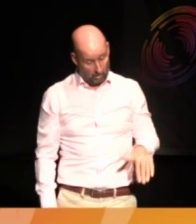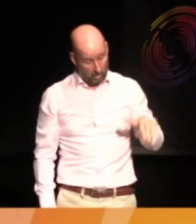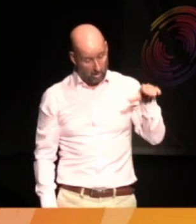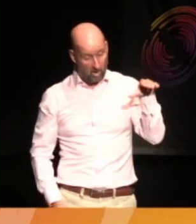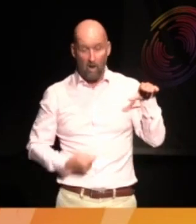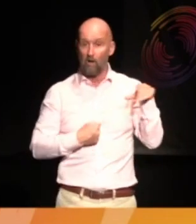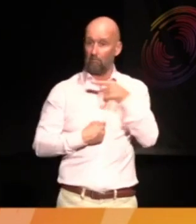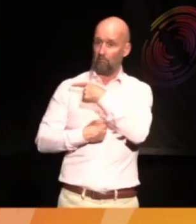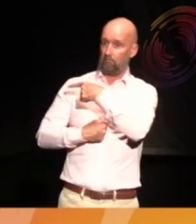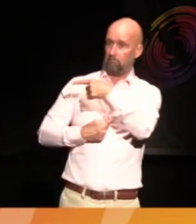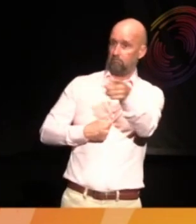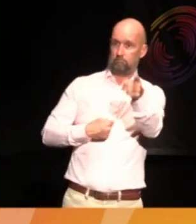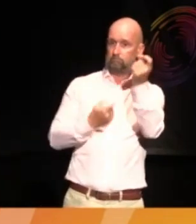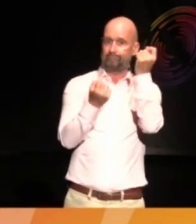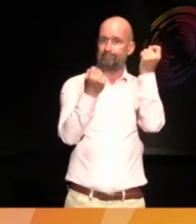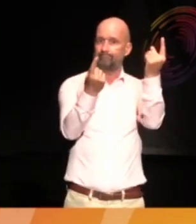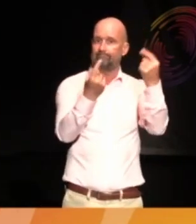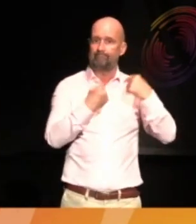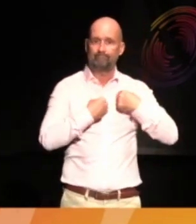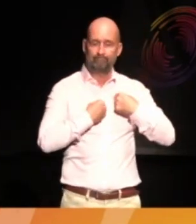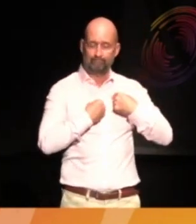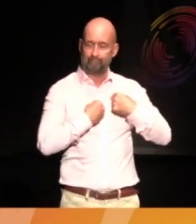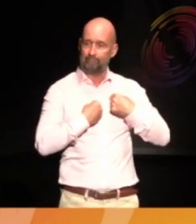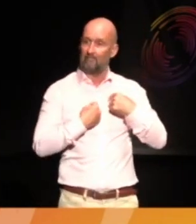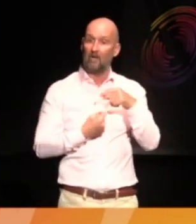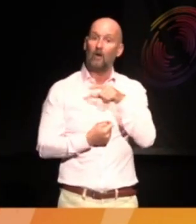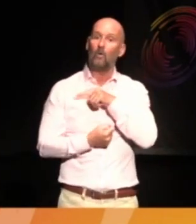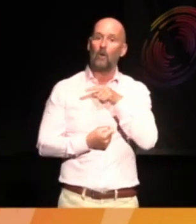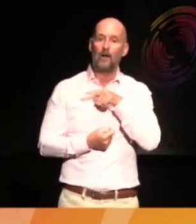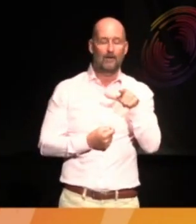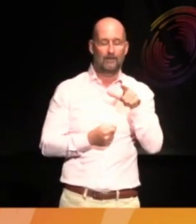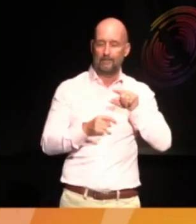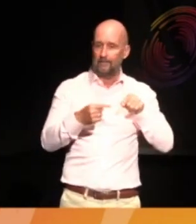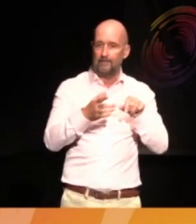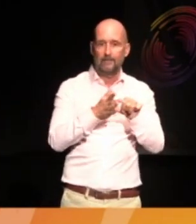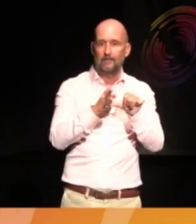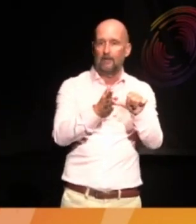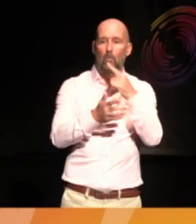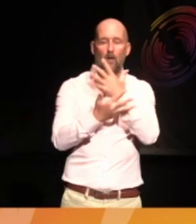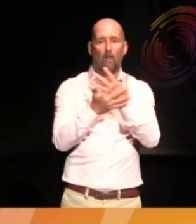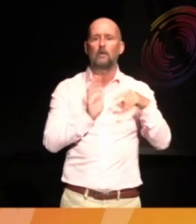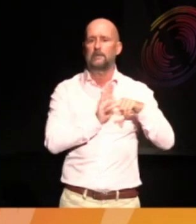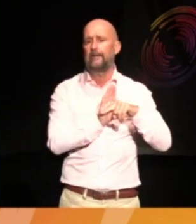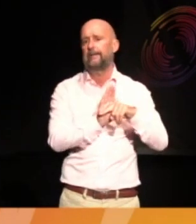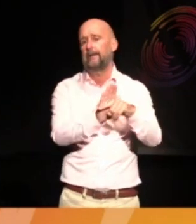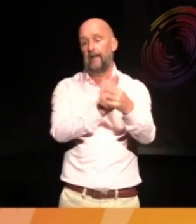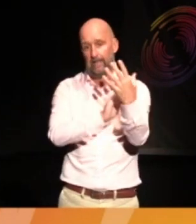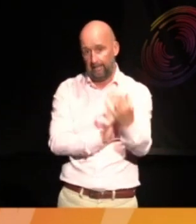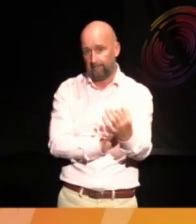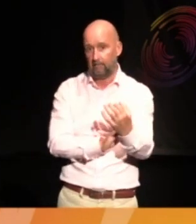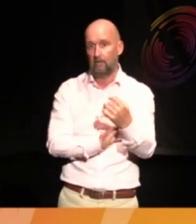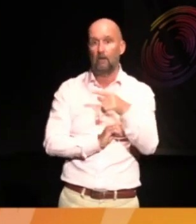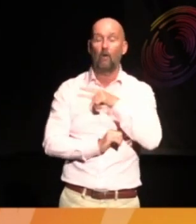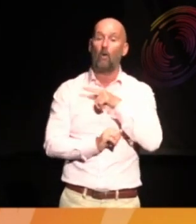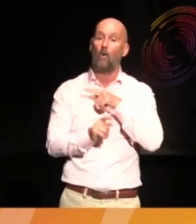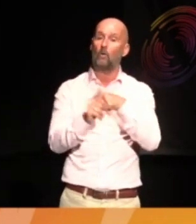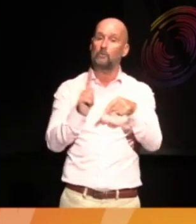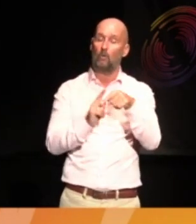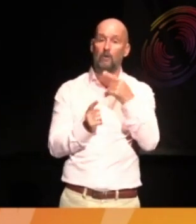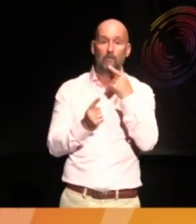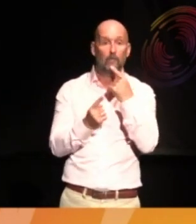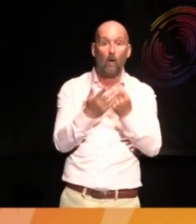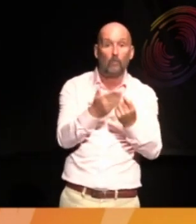lack of understanding around it in general, and it was mostly about the challenges and negativity around it. And the opportunities were scarce, and there were